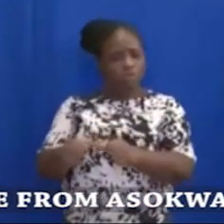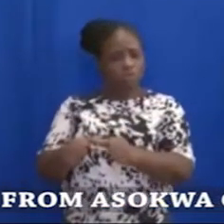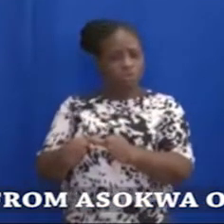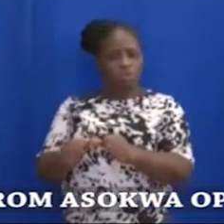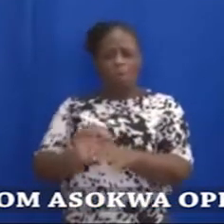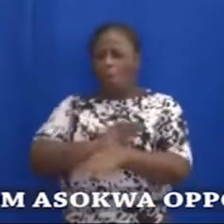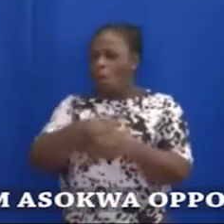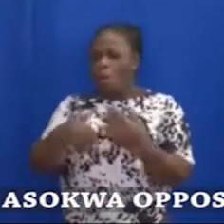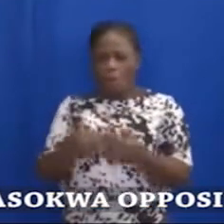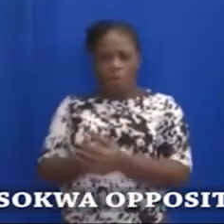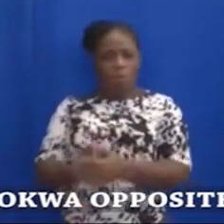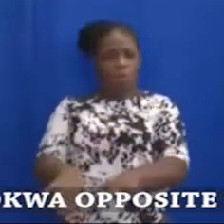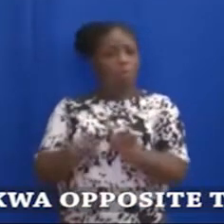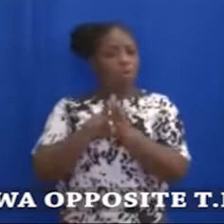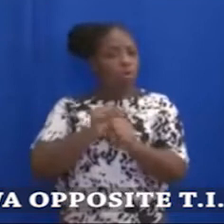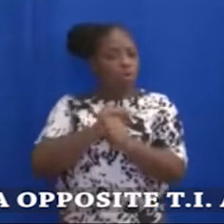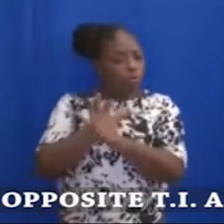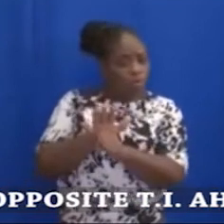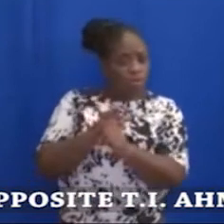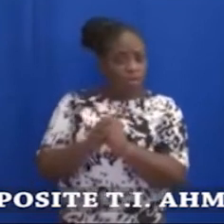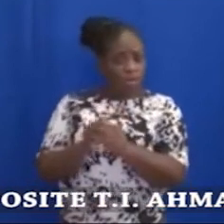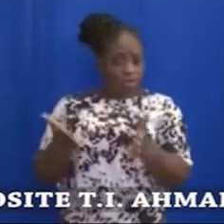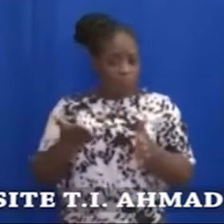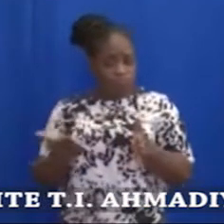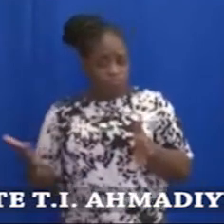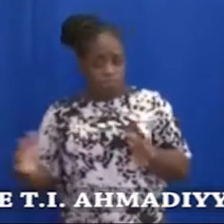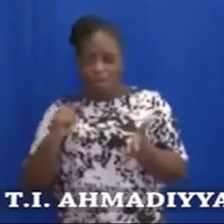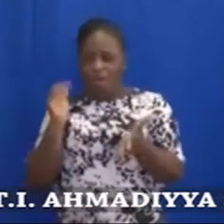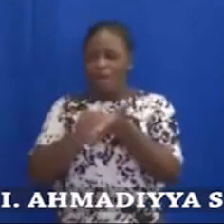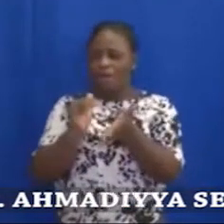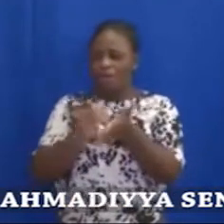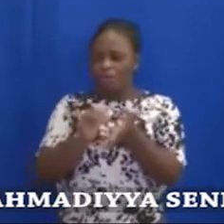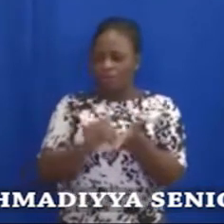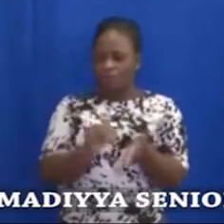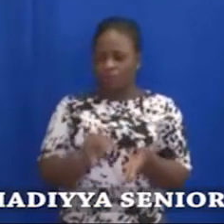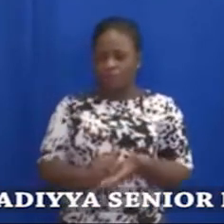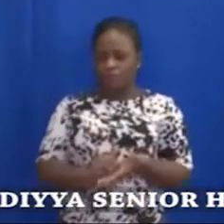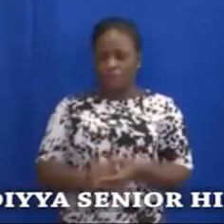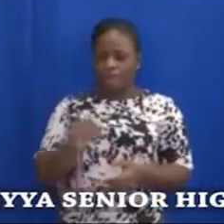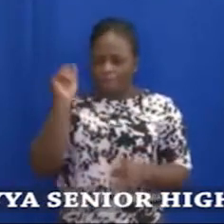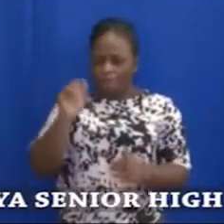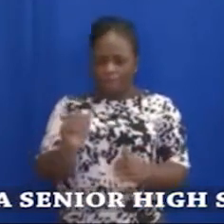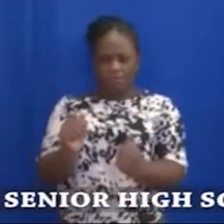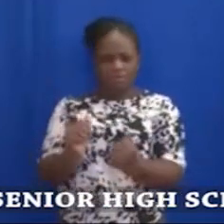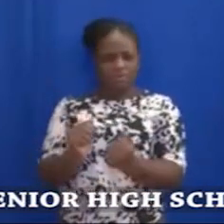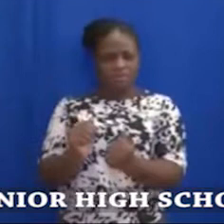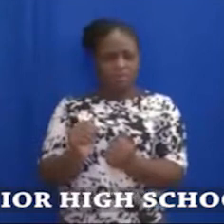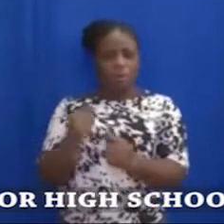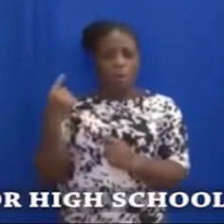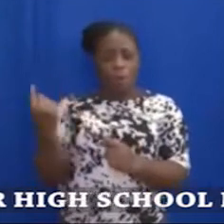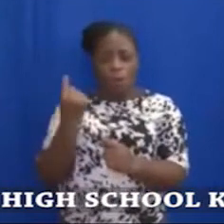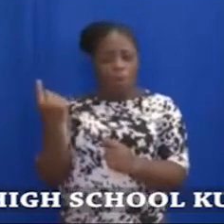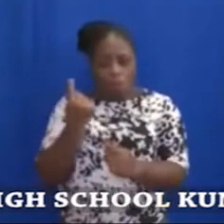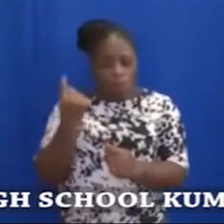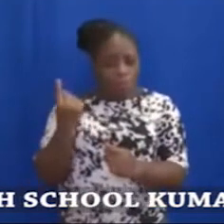protocols at all times. We have to maintain in a state of constant readiness the enhanced